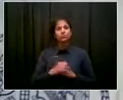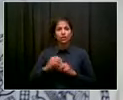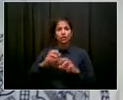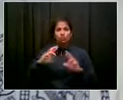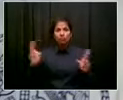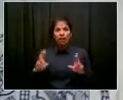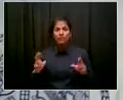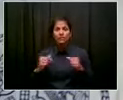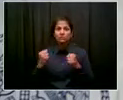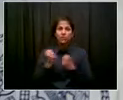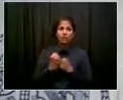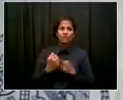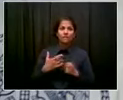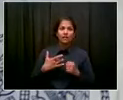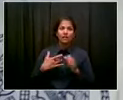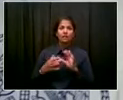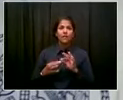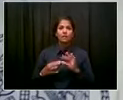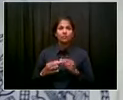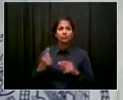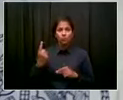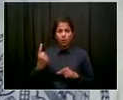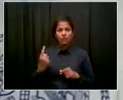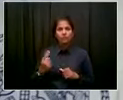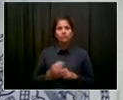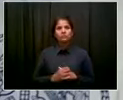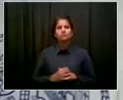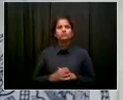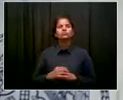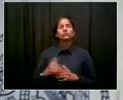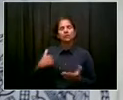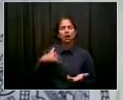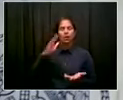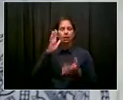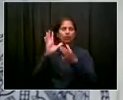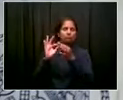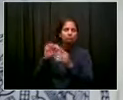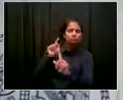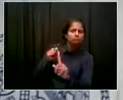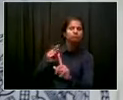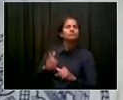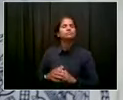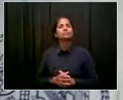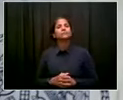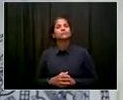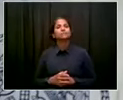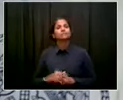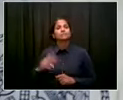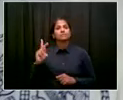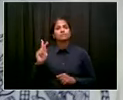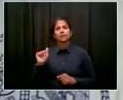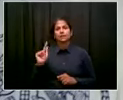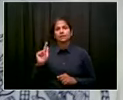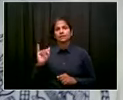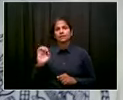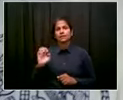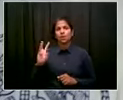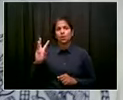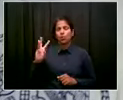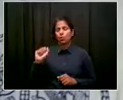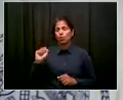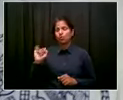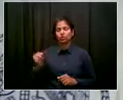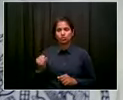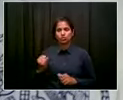the next is katie honan from the wall street journal hey uh good morning mayor de blasio how are you hey